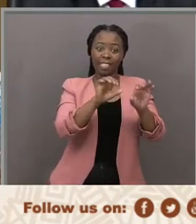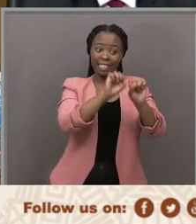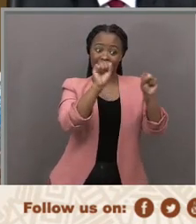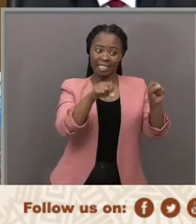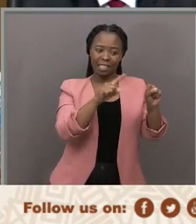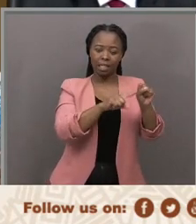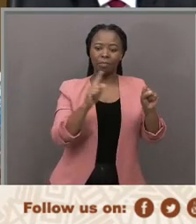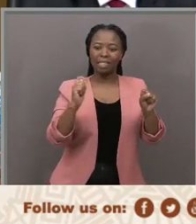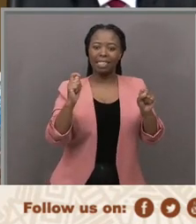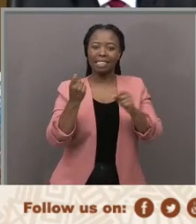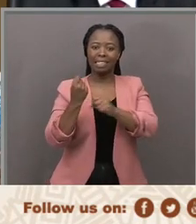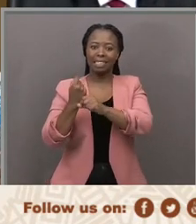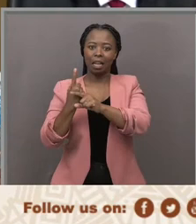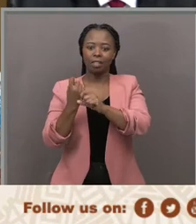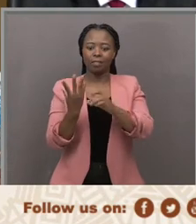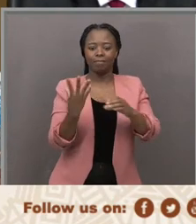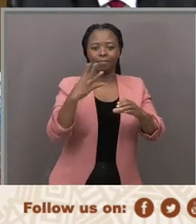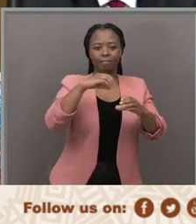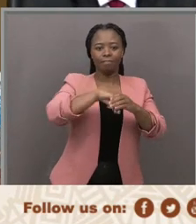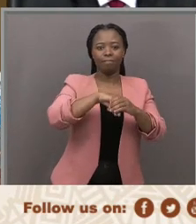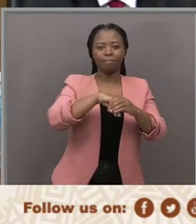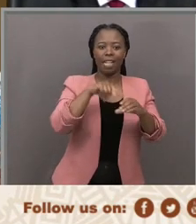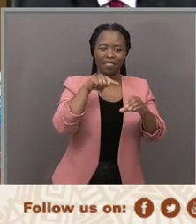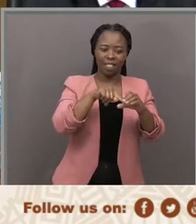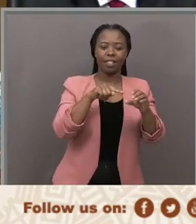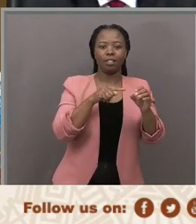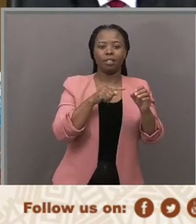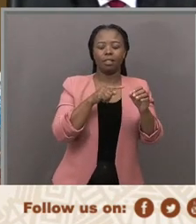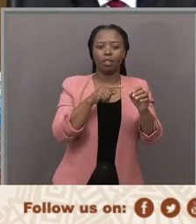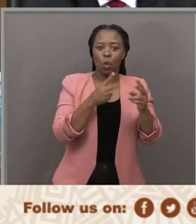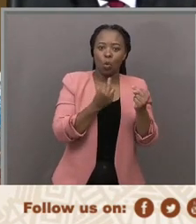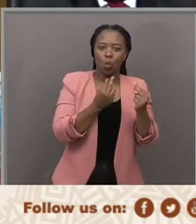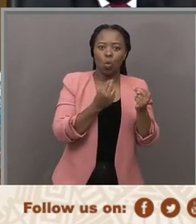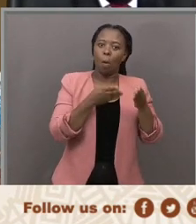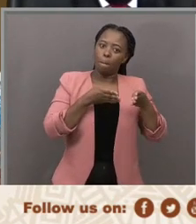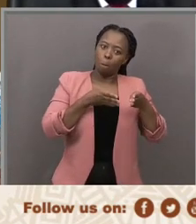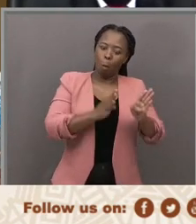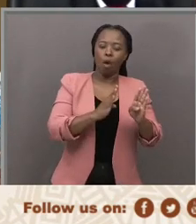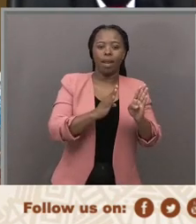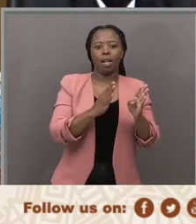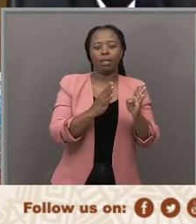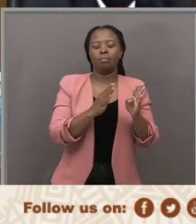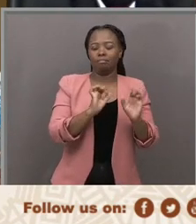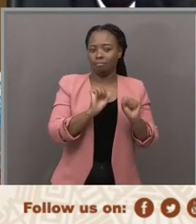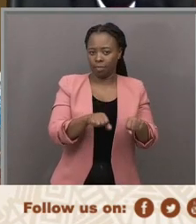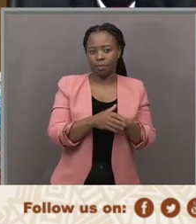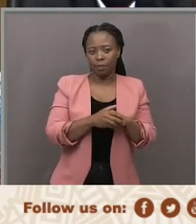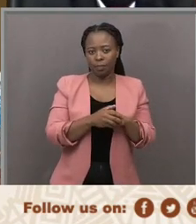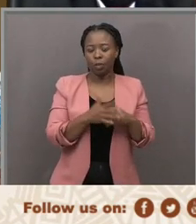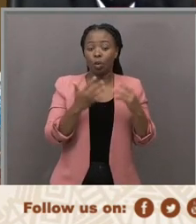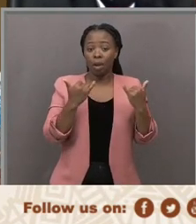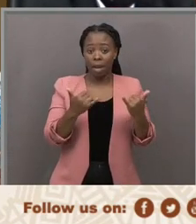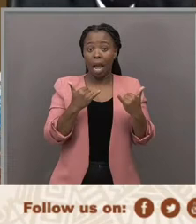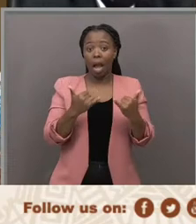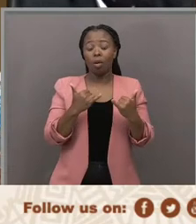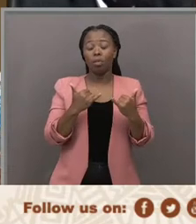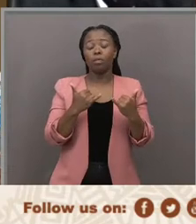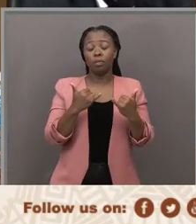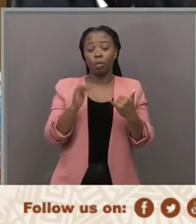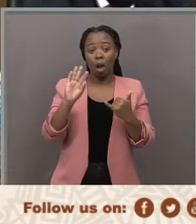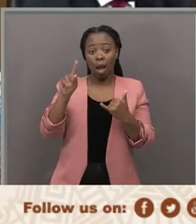So MEC Mamabolo got clear instructions from our Executive Council to implement